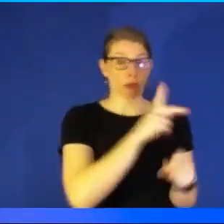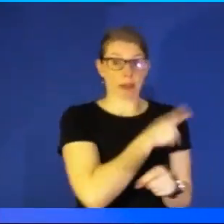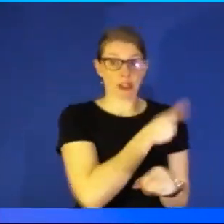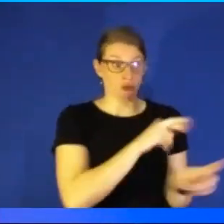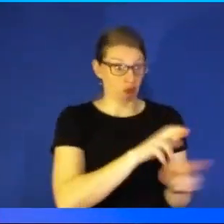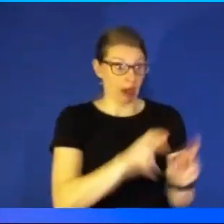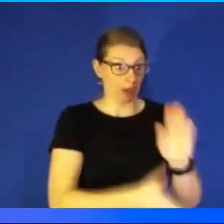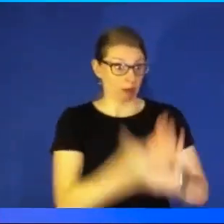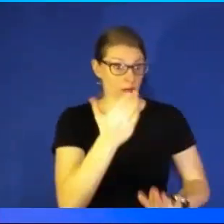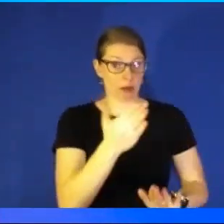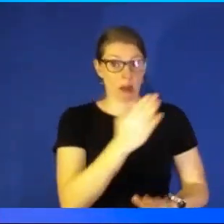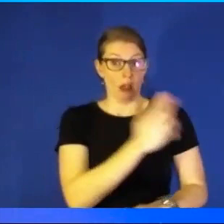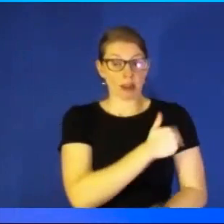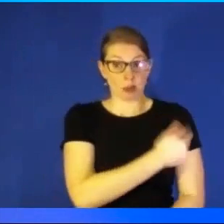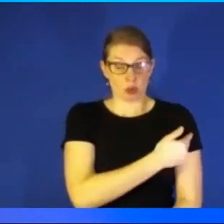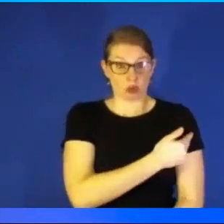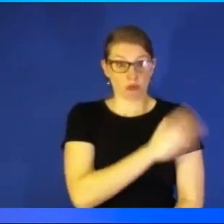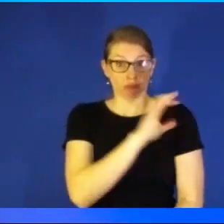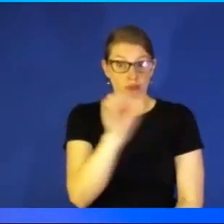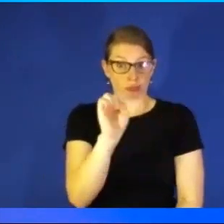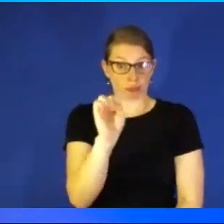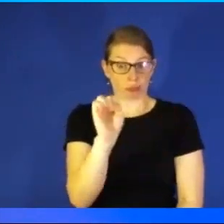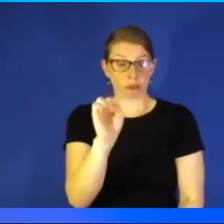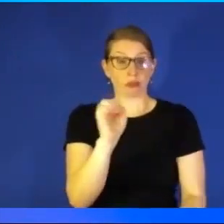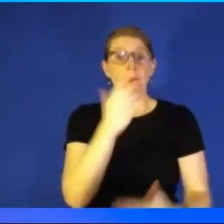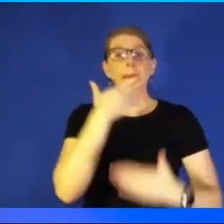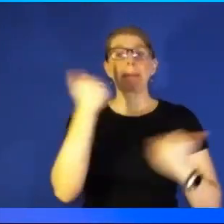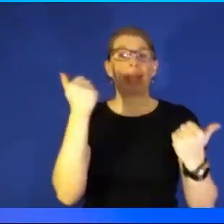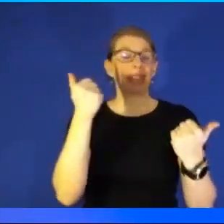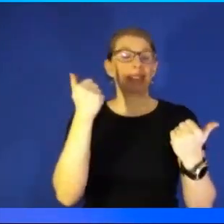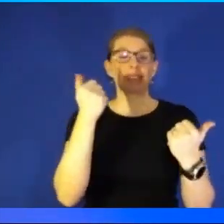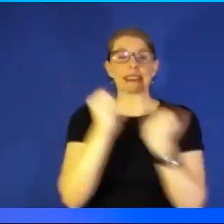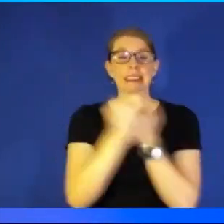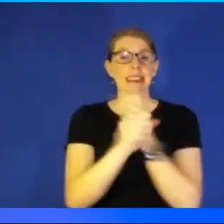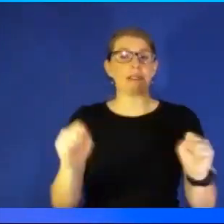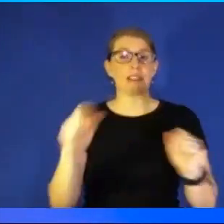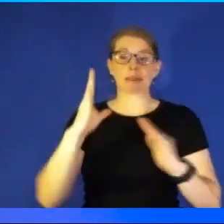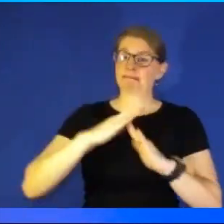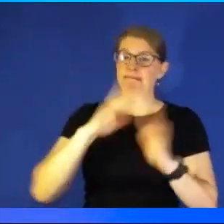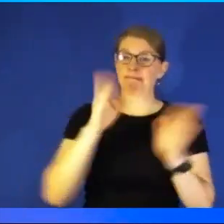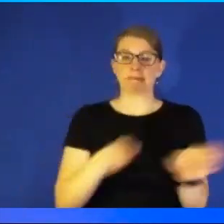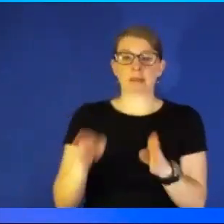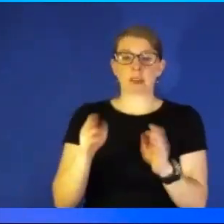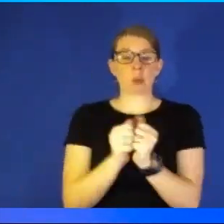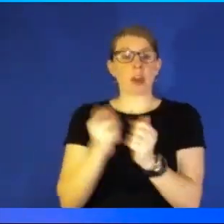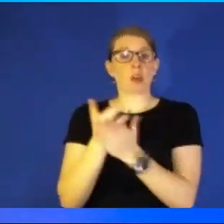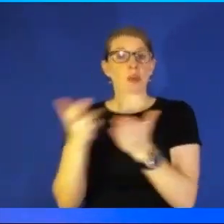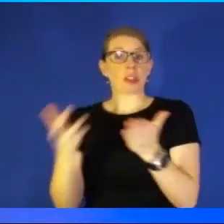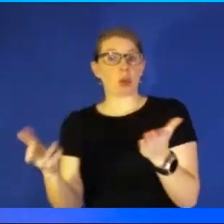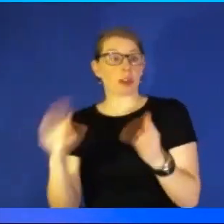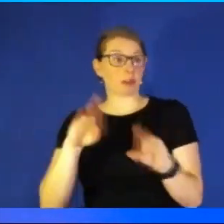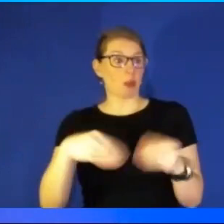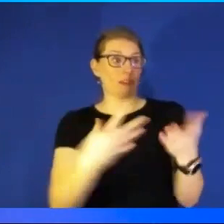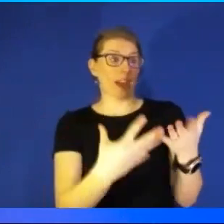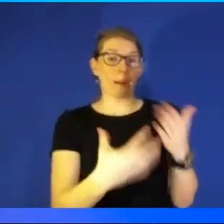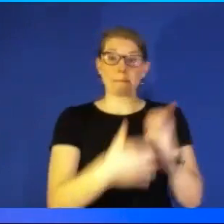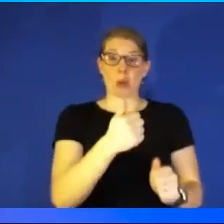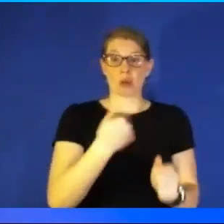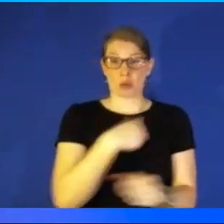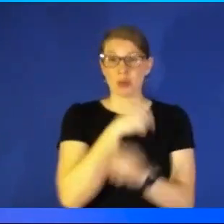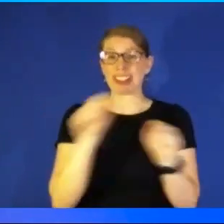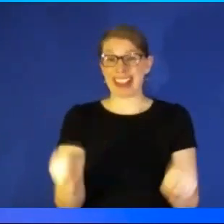they have the best, safest plan with the most amount of resources surrounding them. In the clinic,